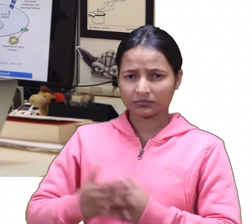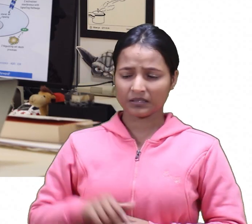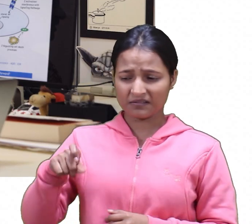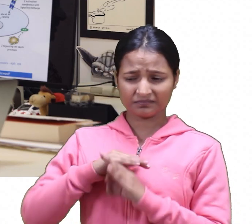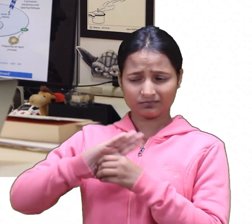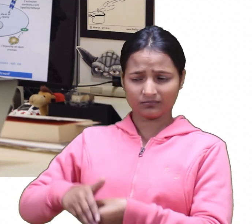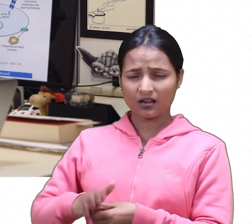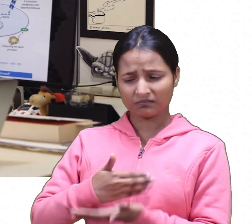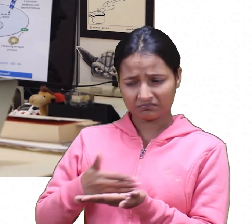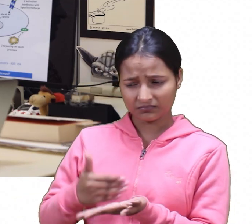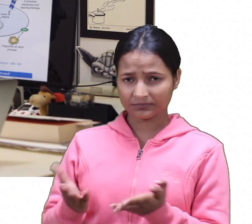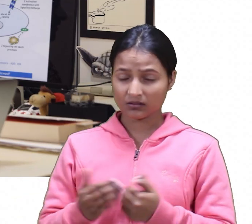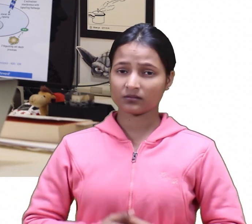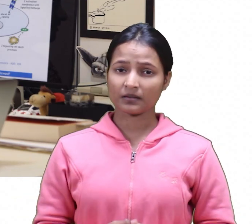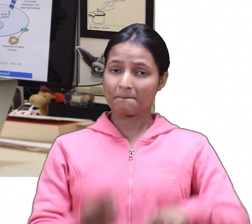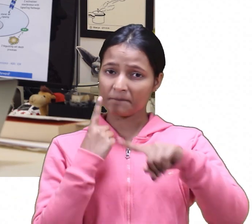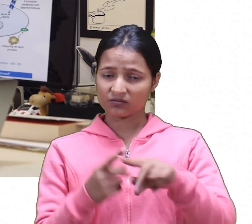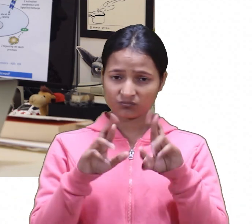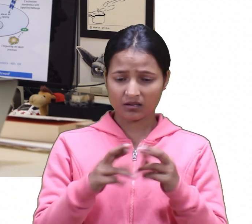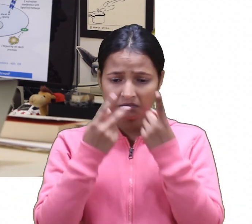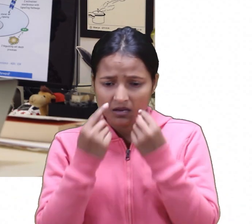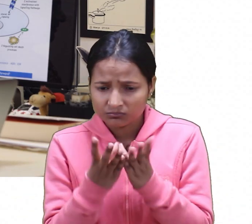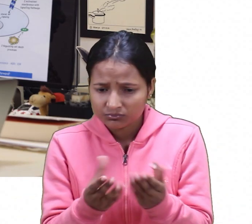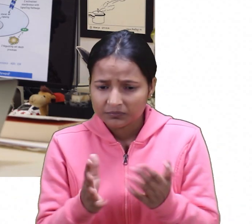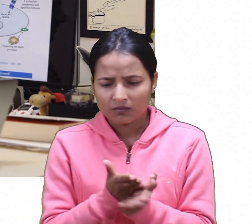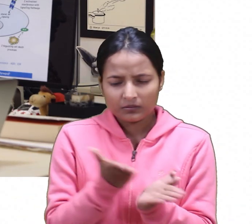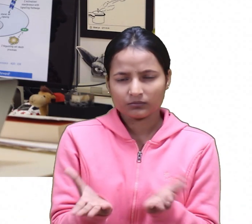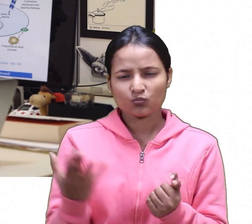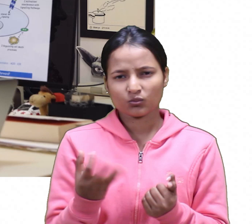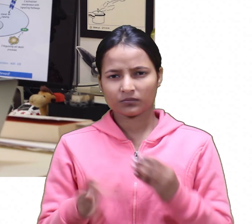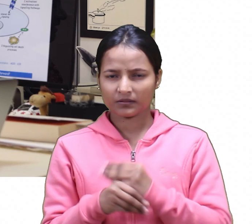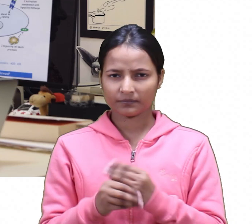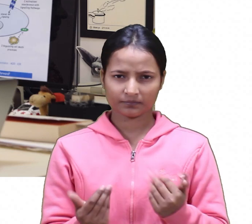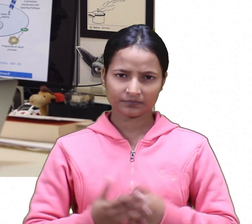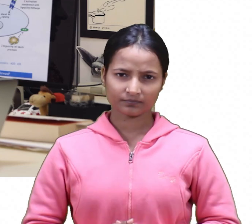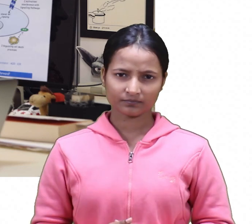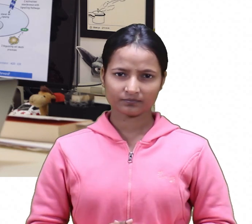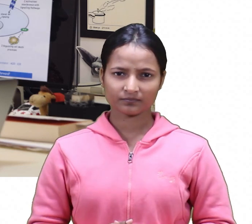targets, possibly find new diagnostic modalities,